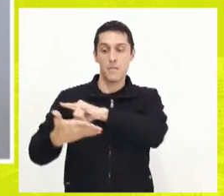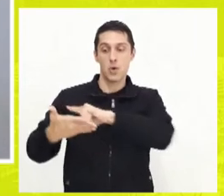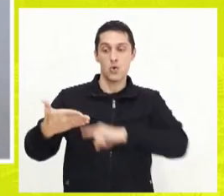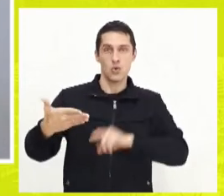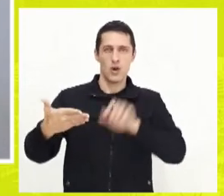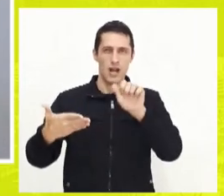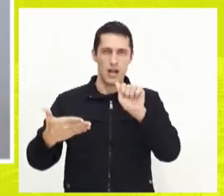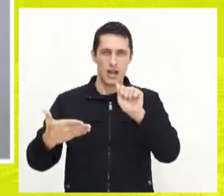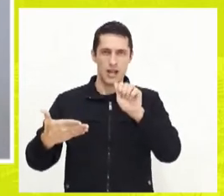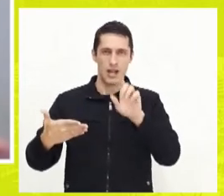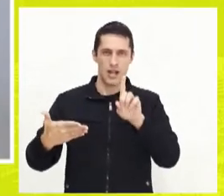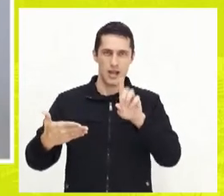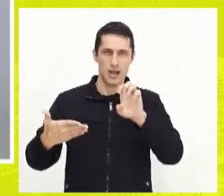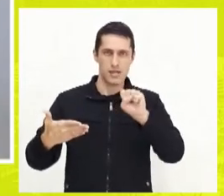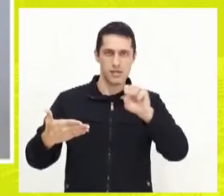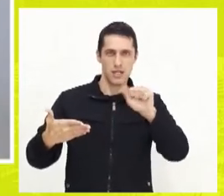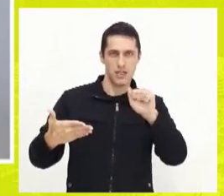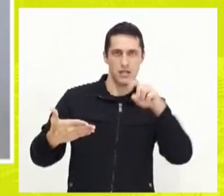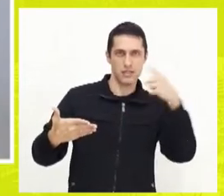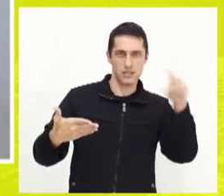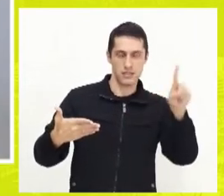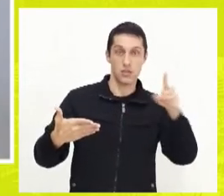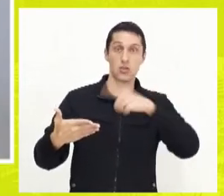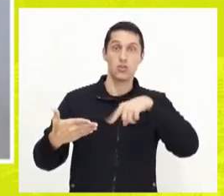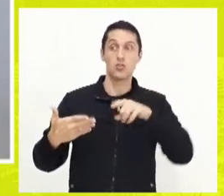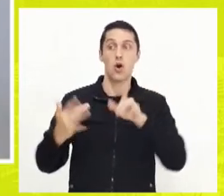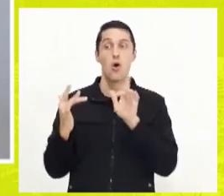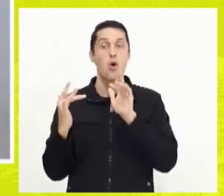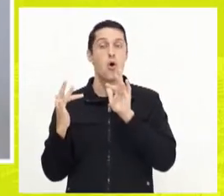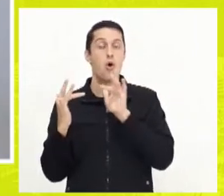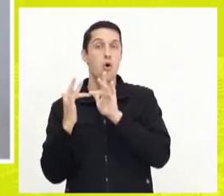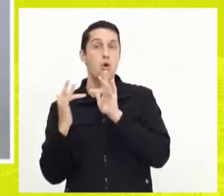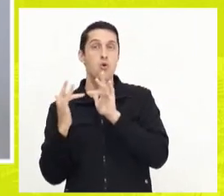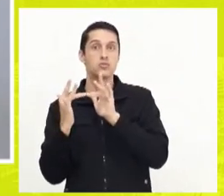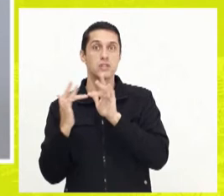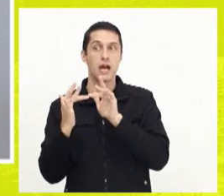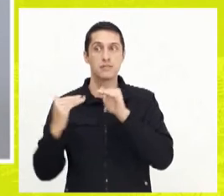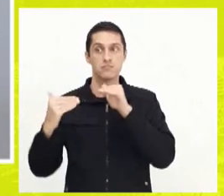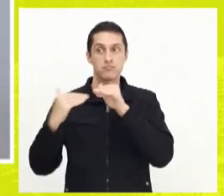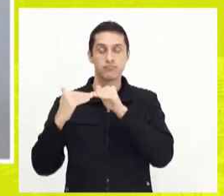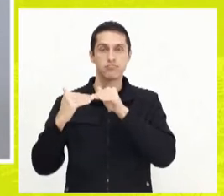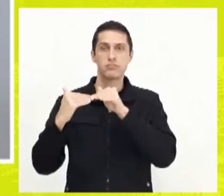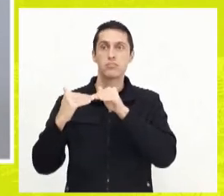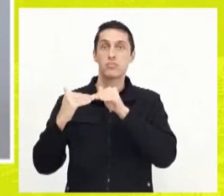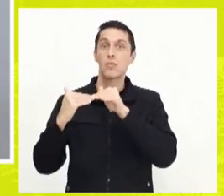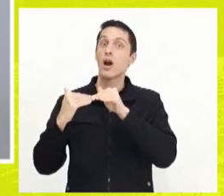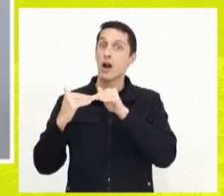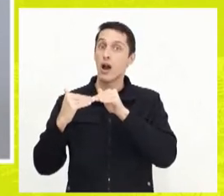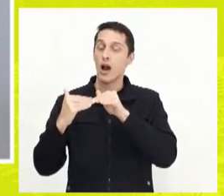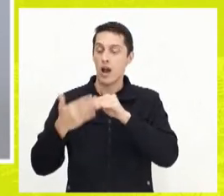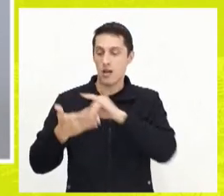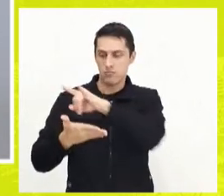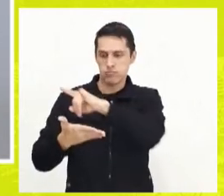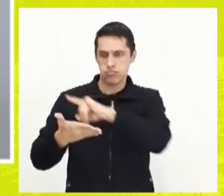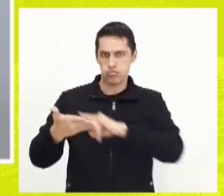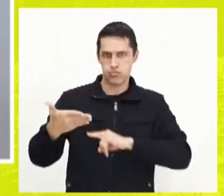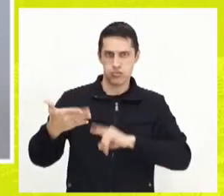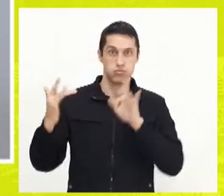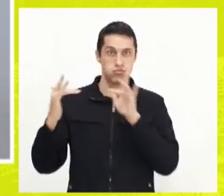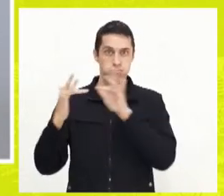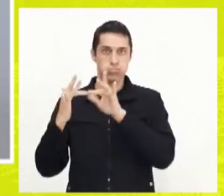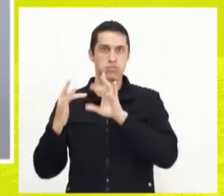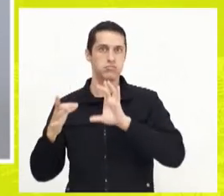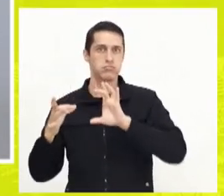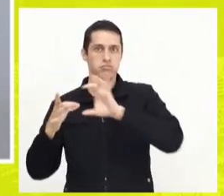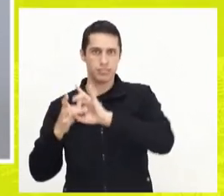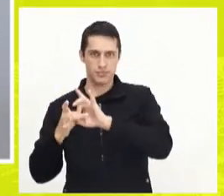uh compliance we have a starting point it's an agreement to have this point of